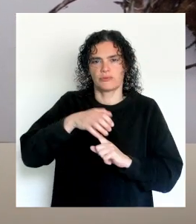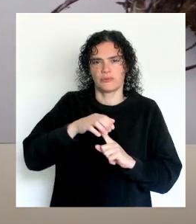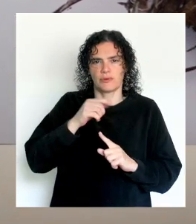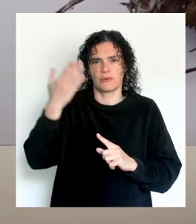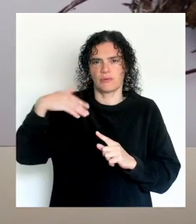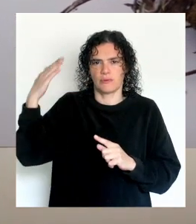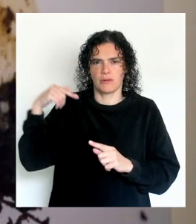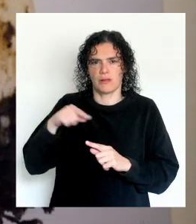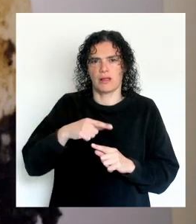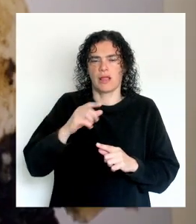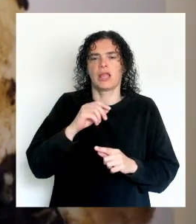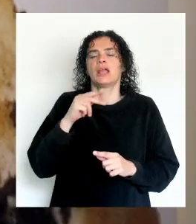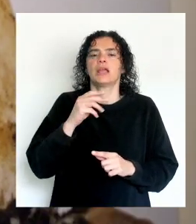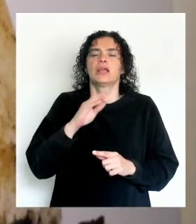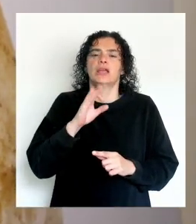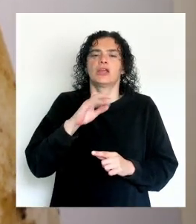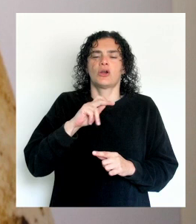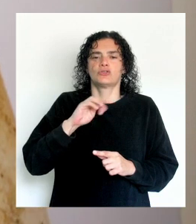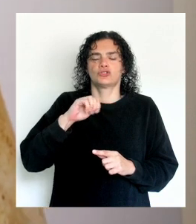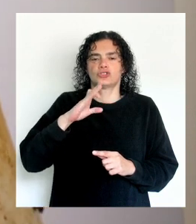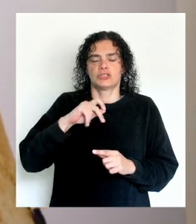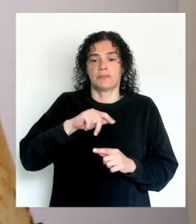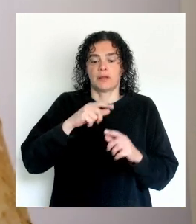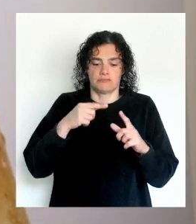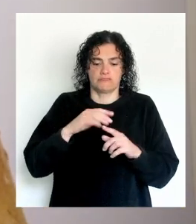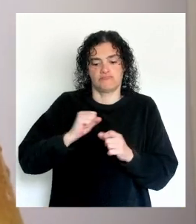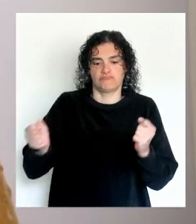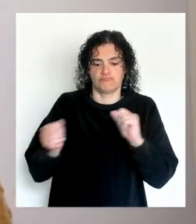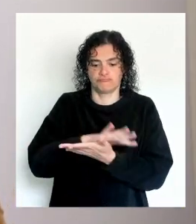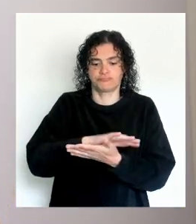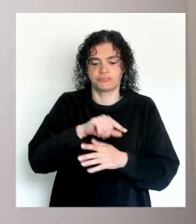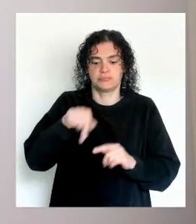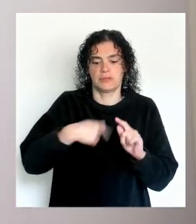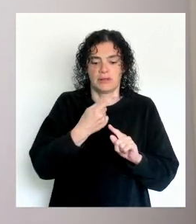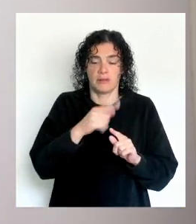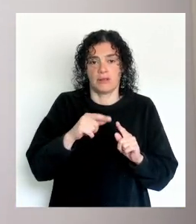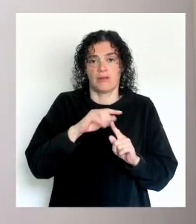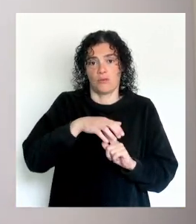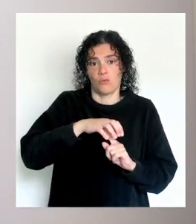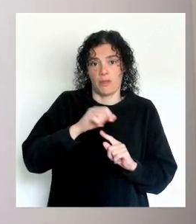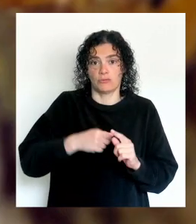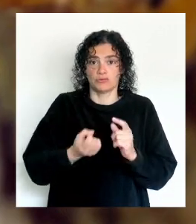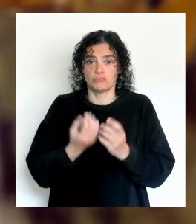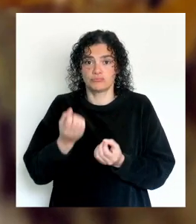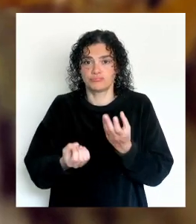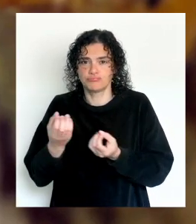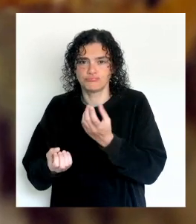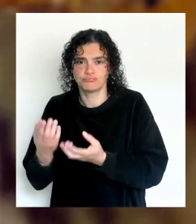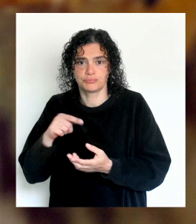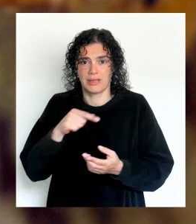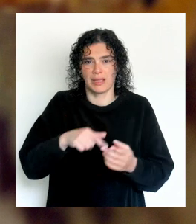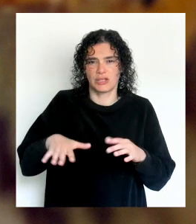wake of the Fukushima disaster. So he's particularly focusing on mushrooms that are coming out of